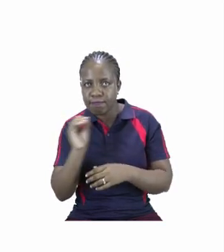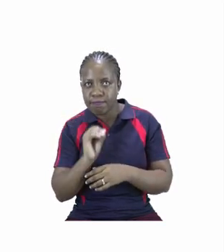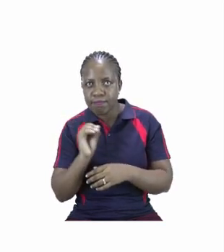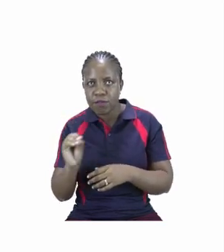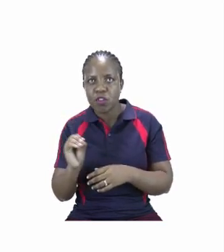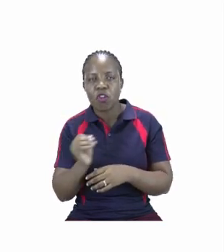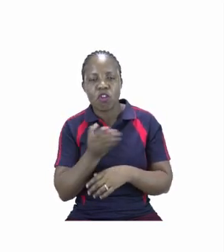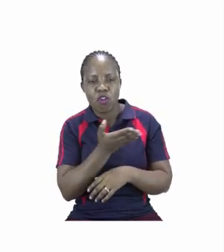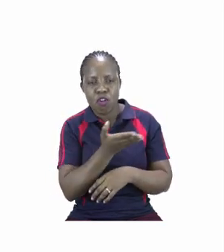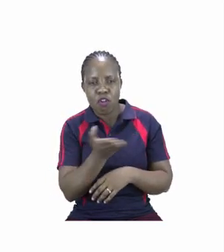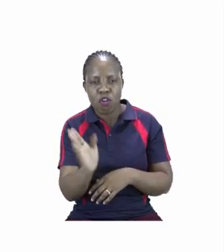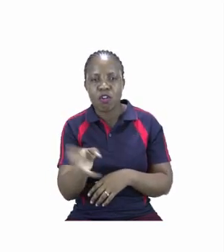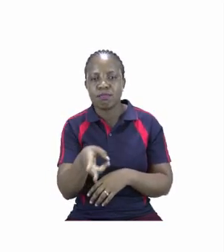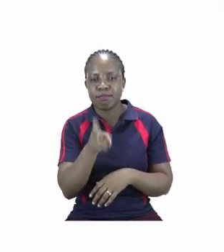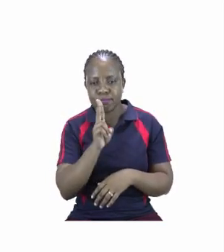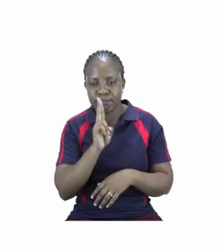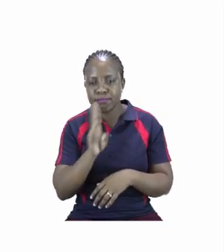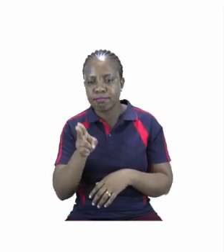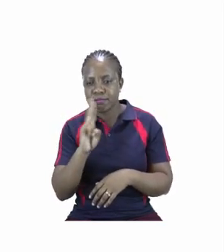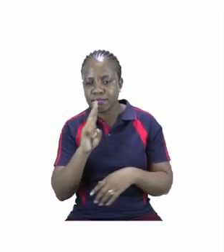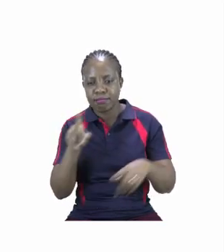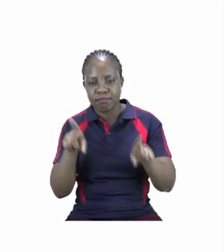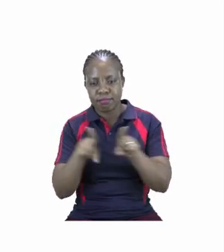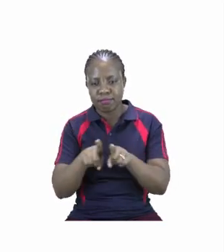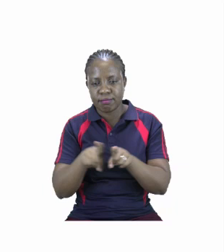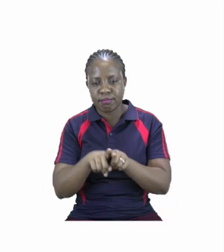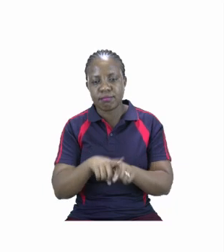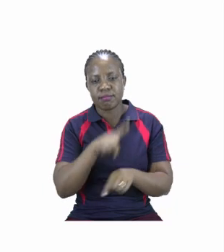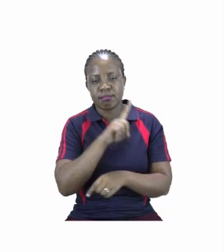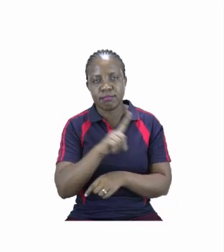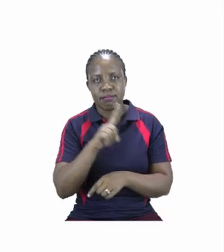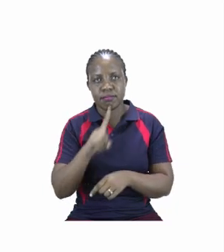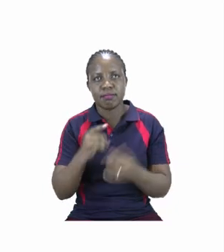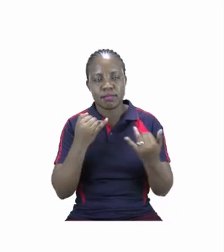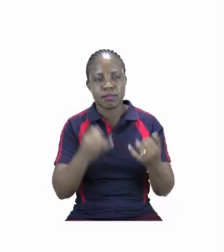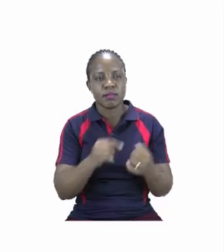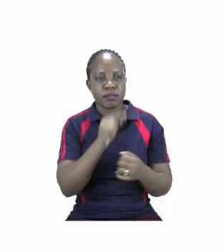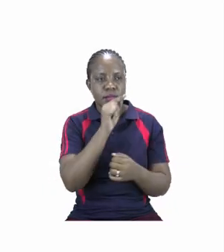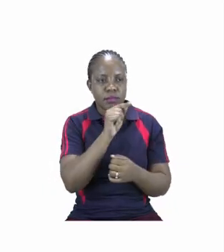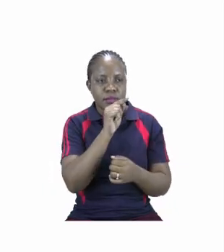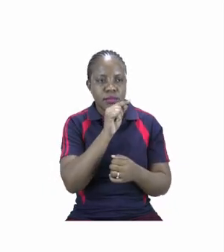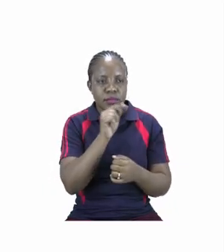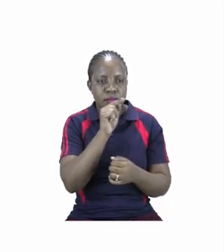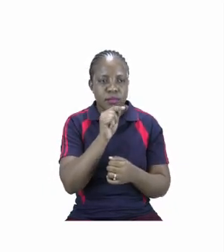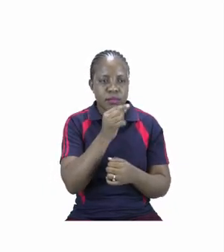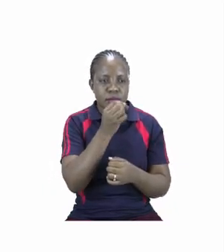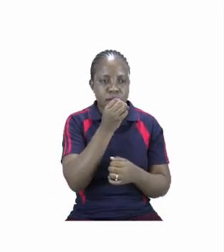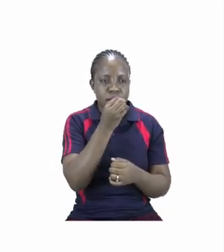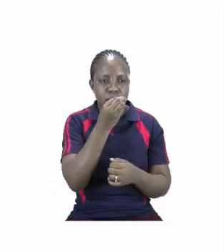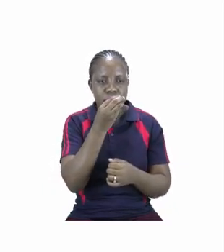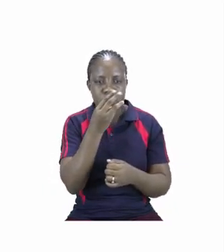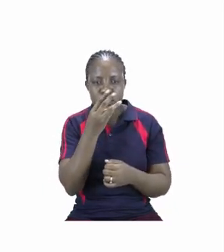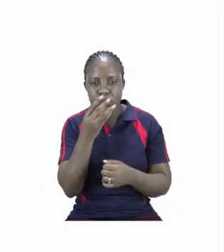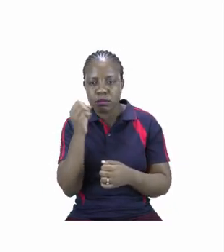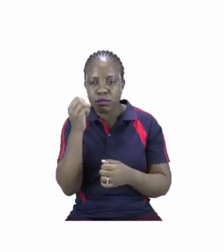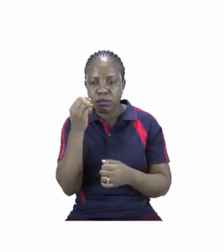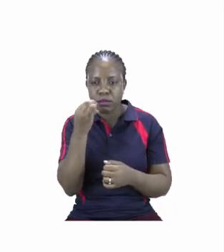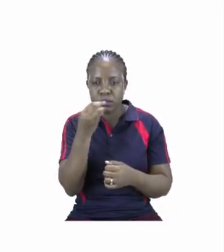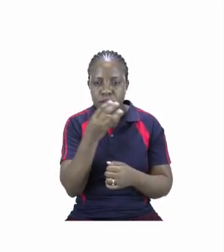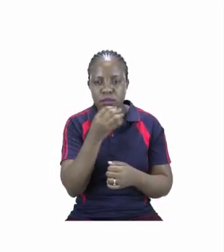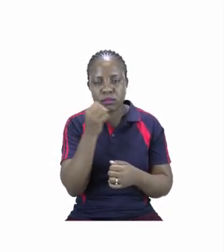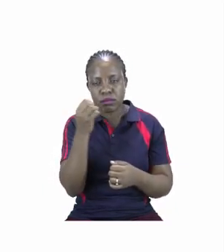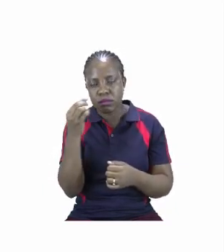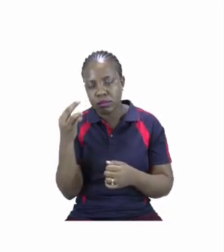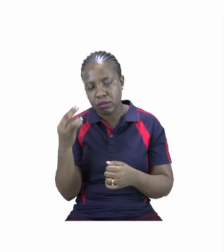11. But now we need to count the dots and write the number of dots we have for the